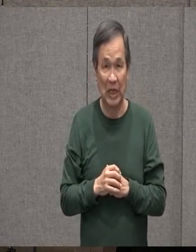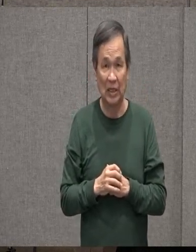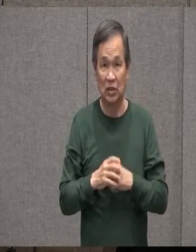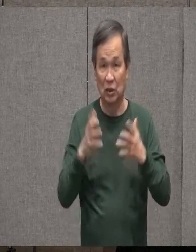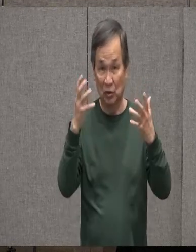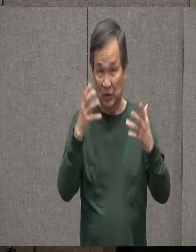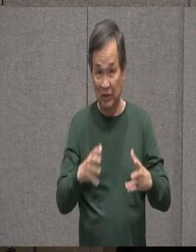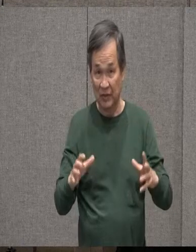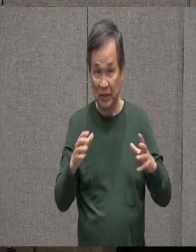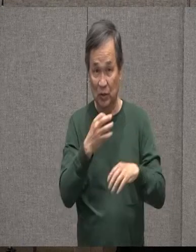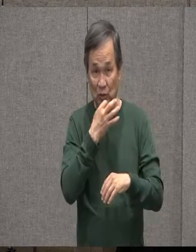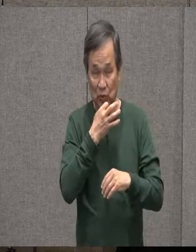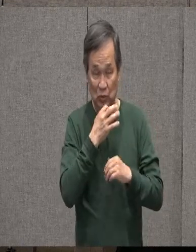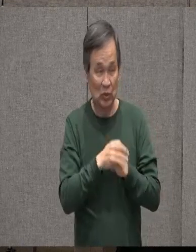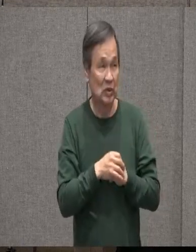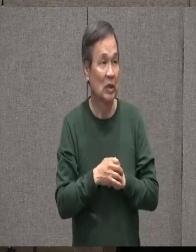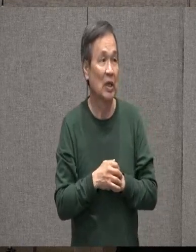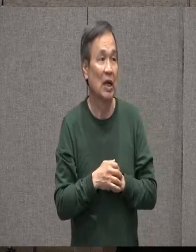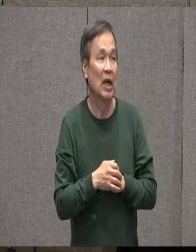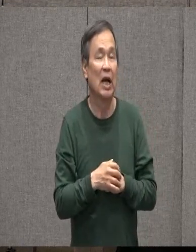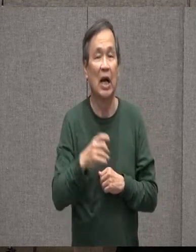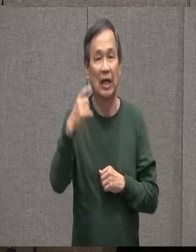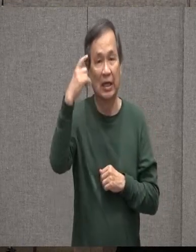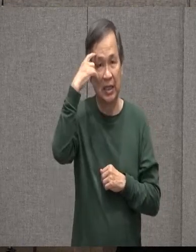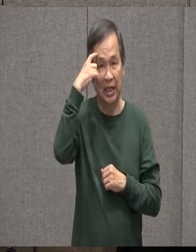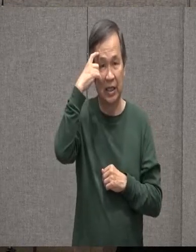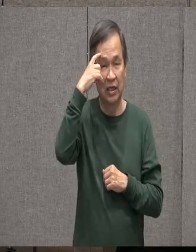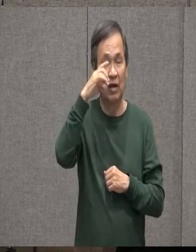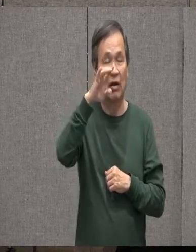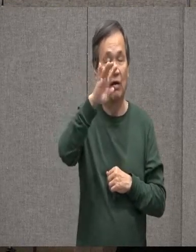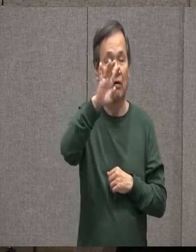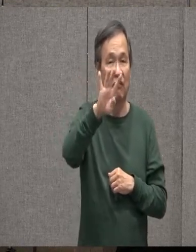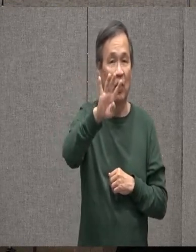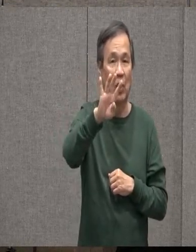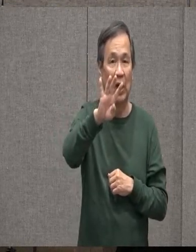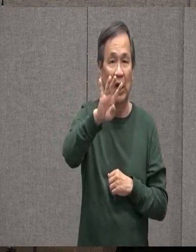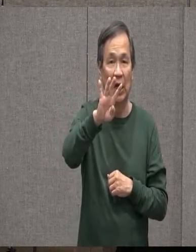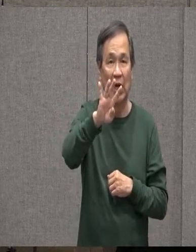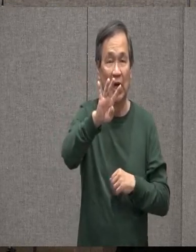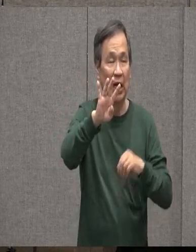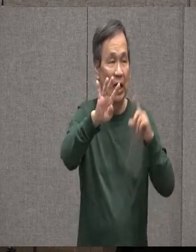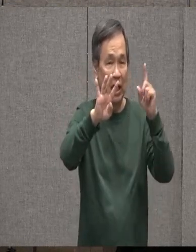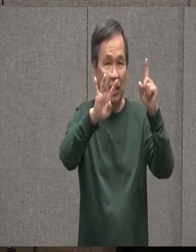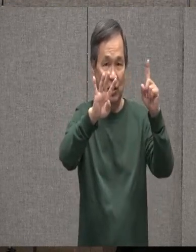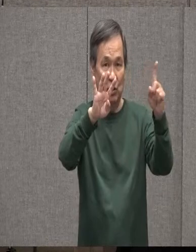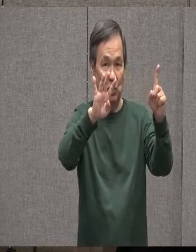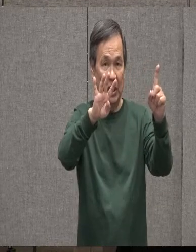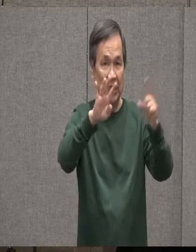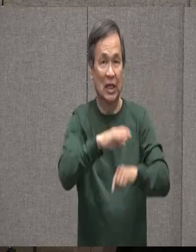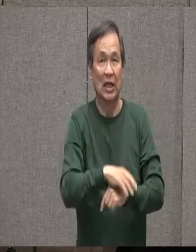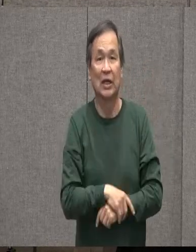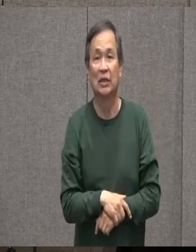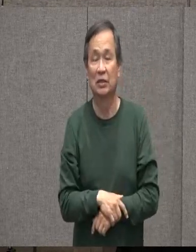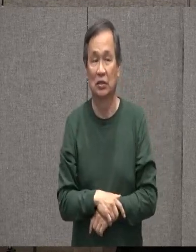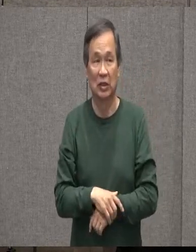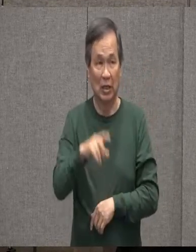really trying to think strategically in how I'm figuring out this puzzle, maybe if I went here next and I thought